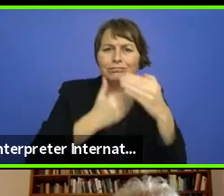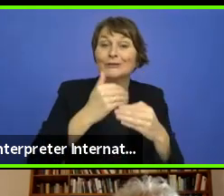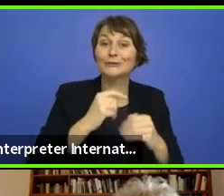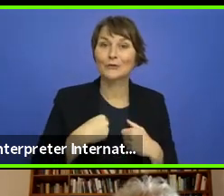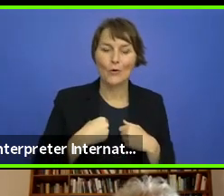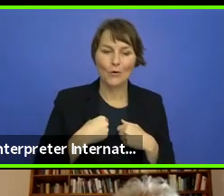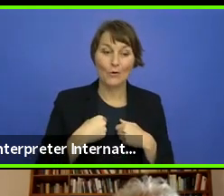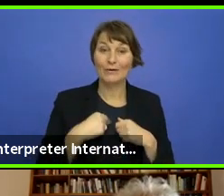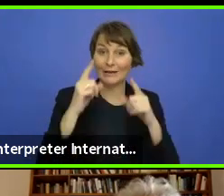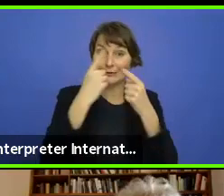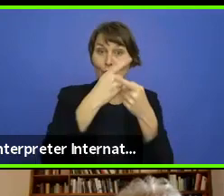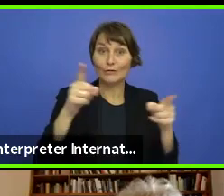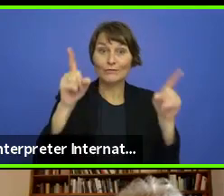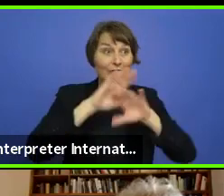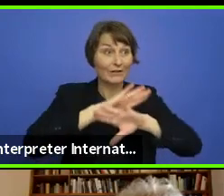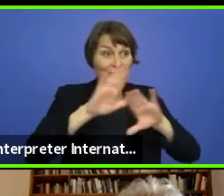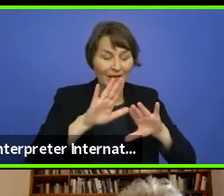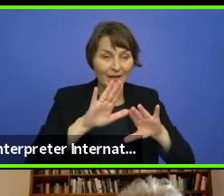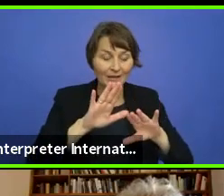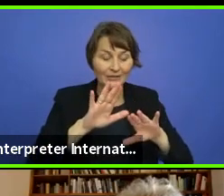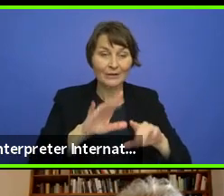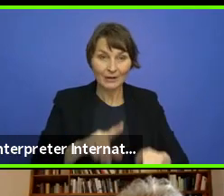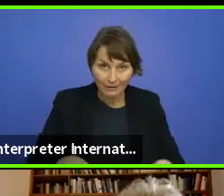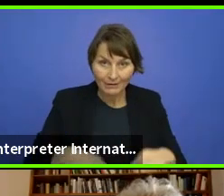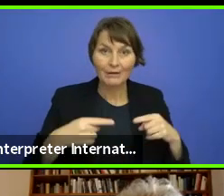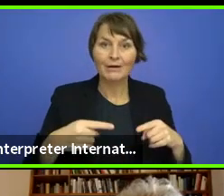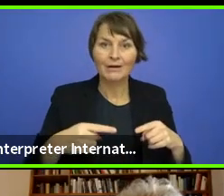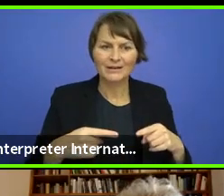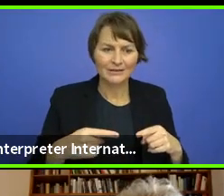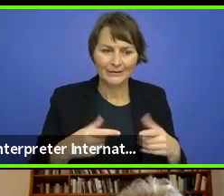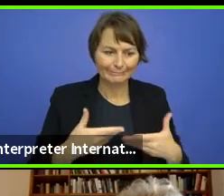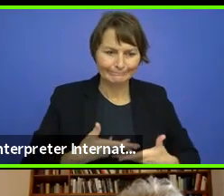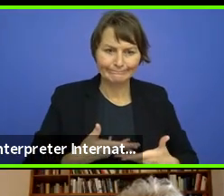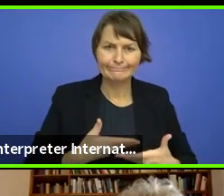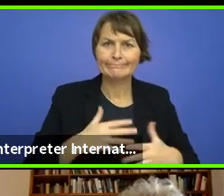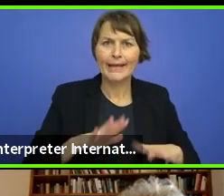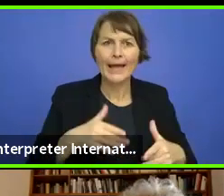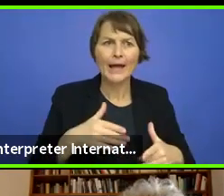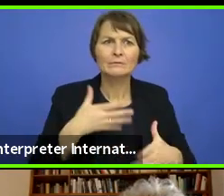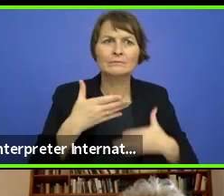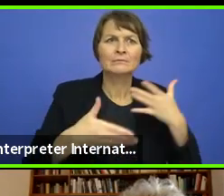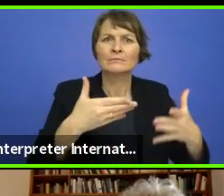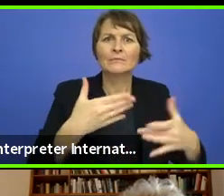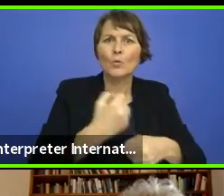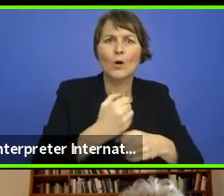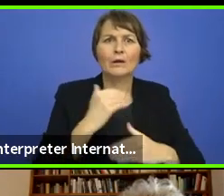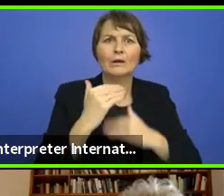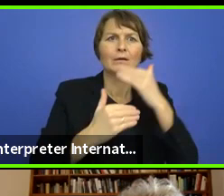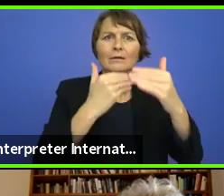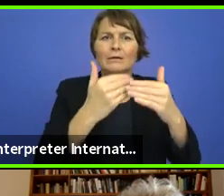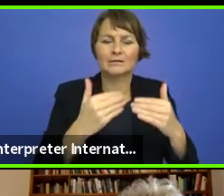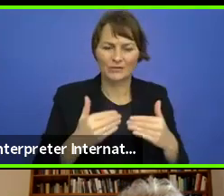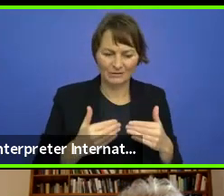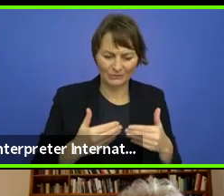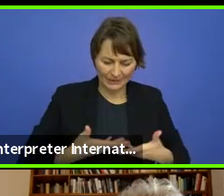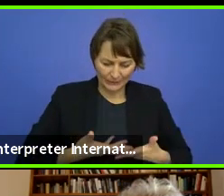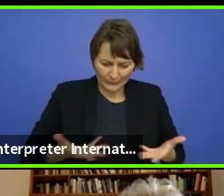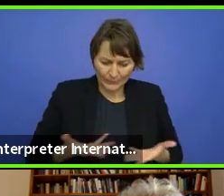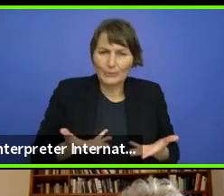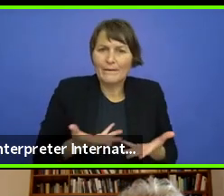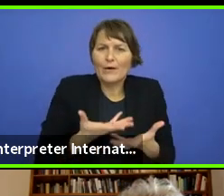end of the studies and the beginning of the professional career, because there is the observation